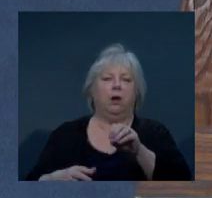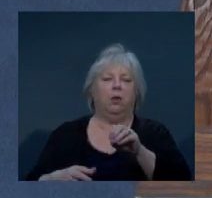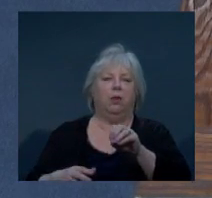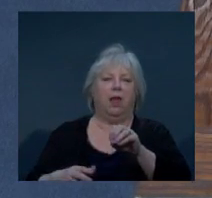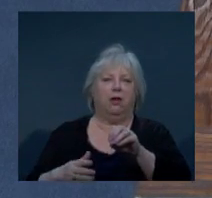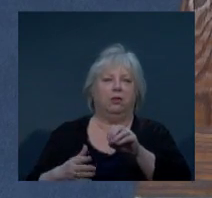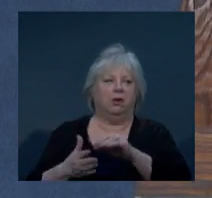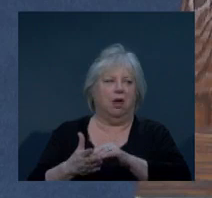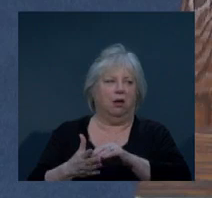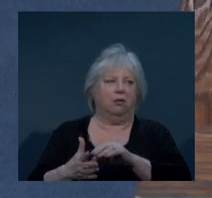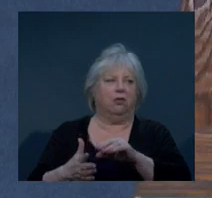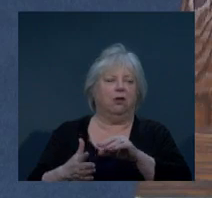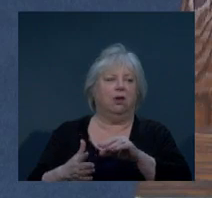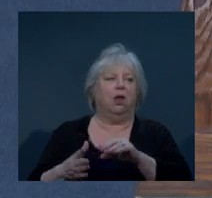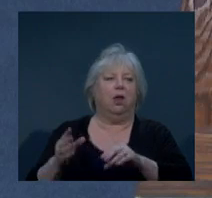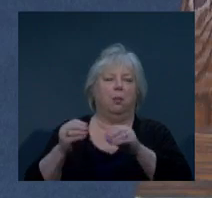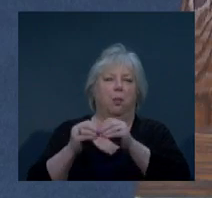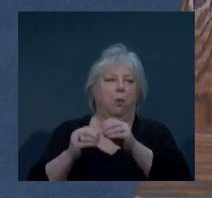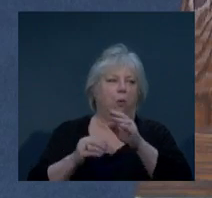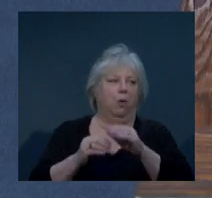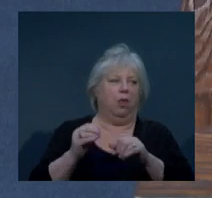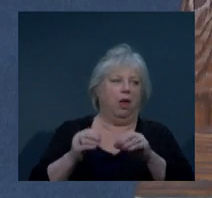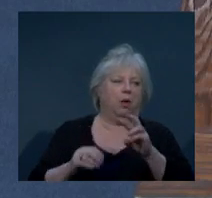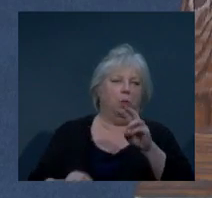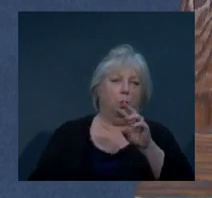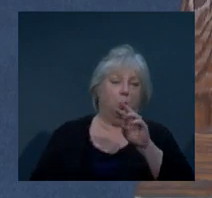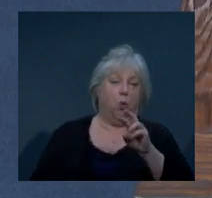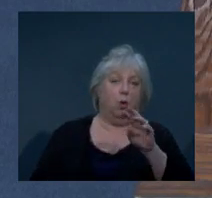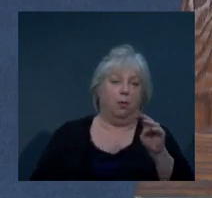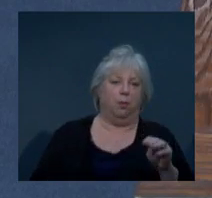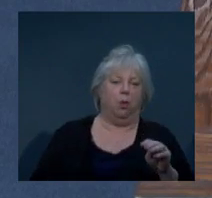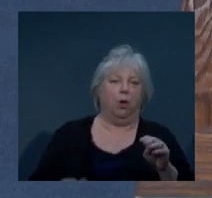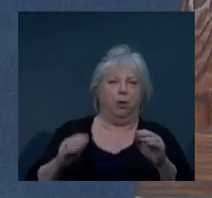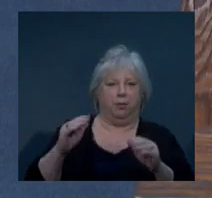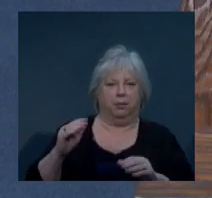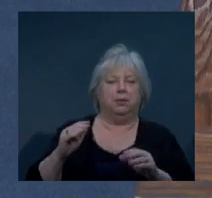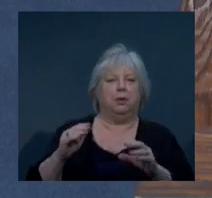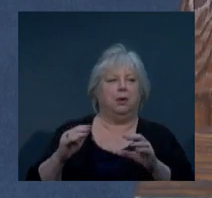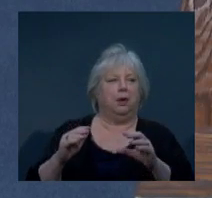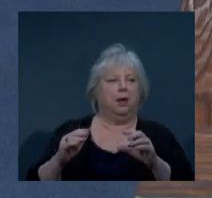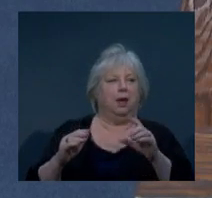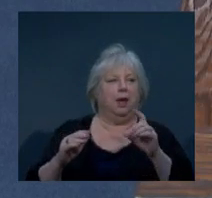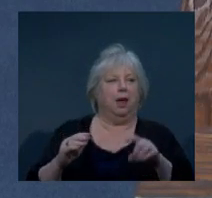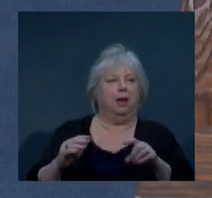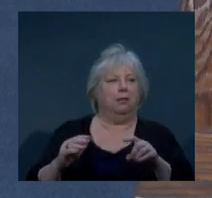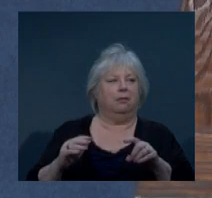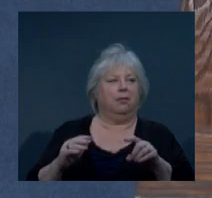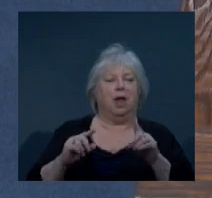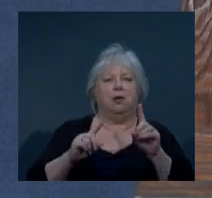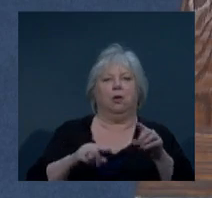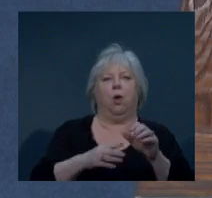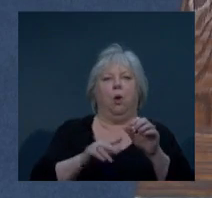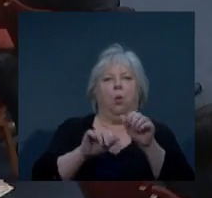$200,041 more than War Memorial. I've got to go wash golf